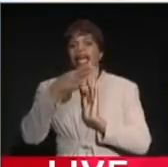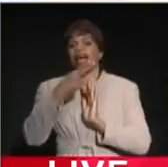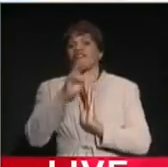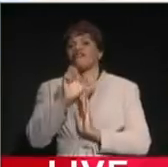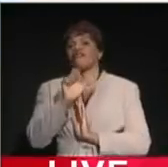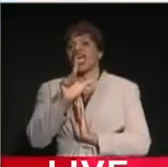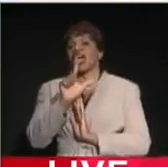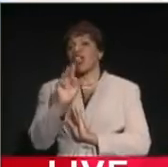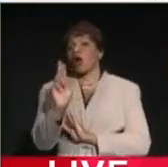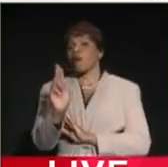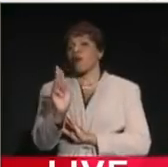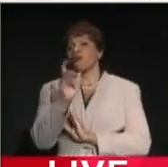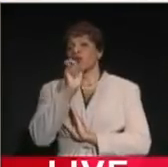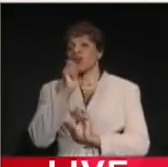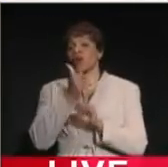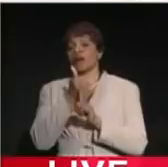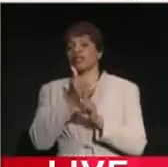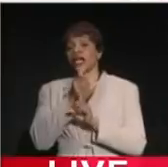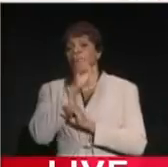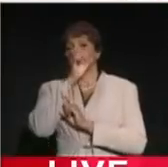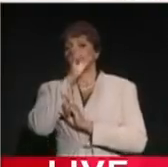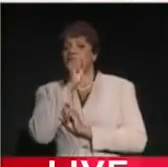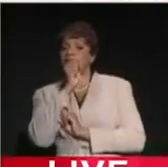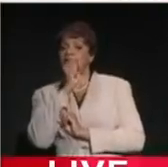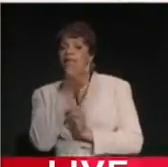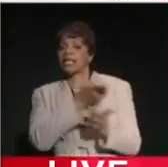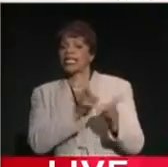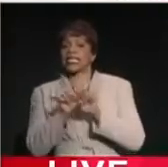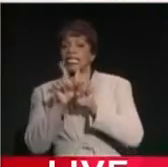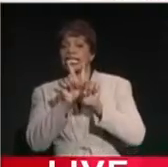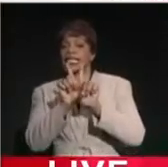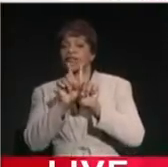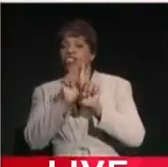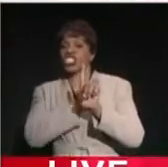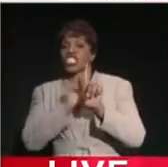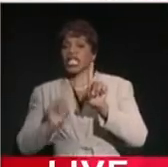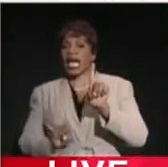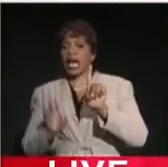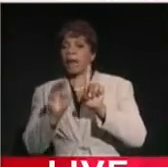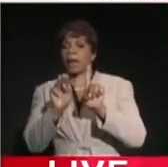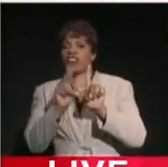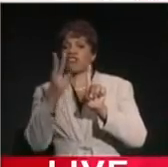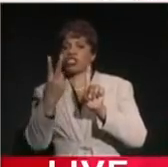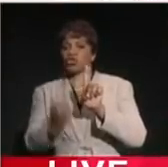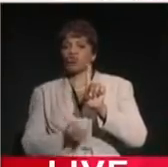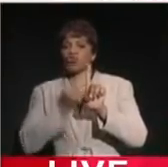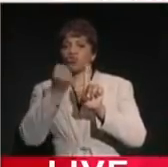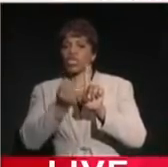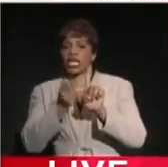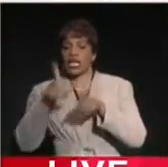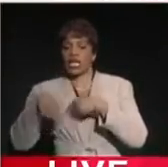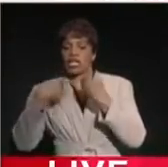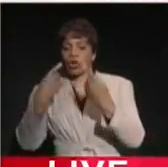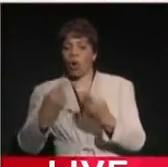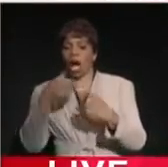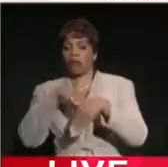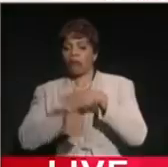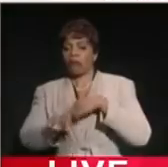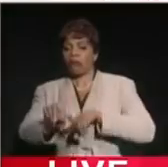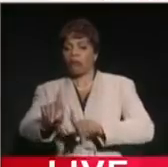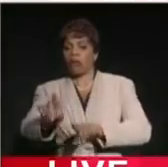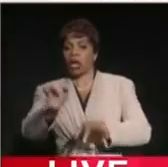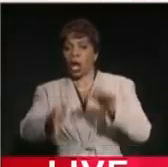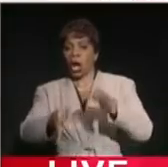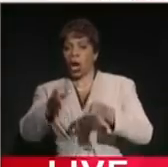stood silently by the side of Senator Menendez for 2 years while he's been under indictment. It will be even a